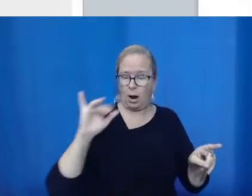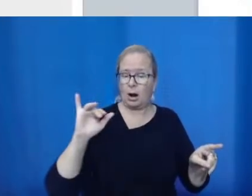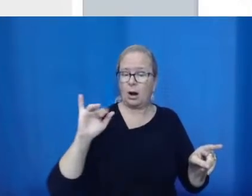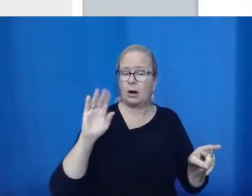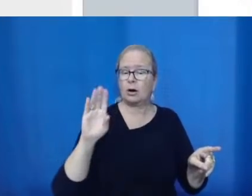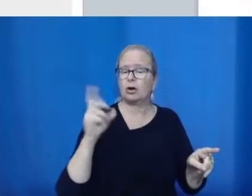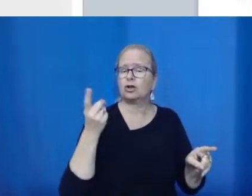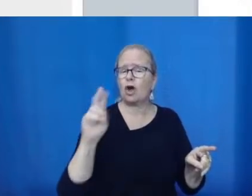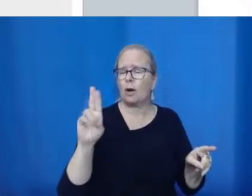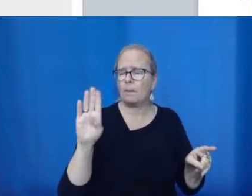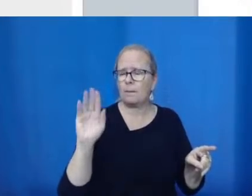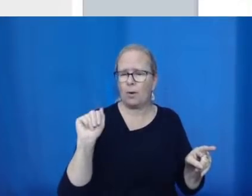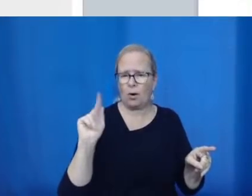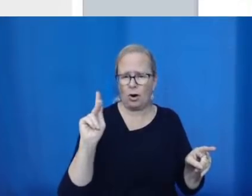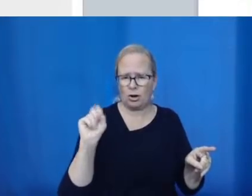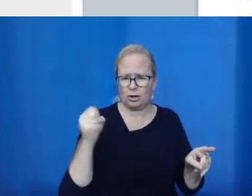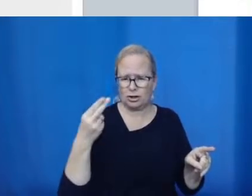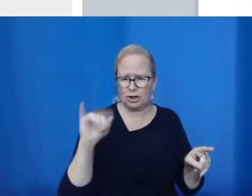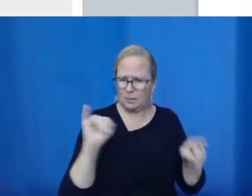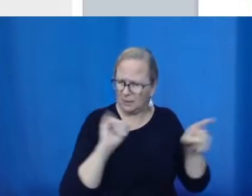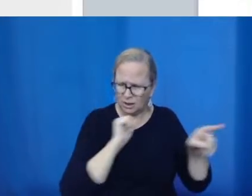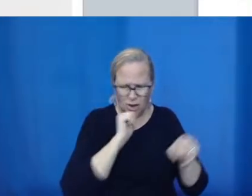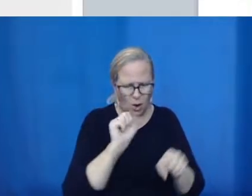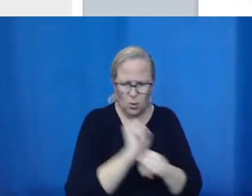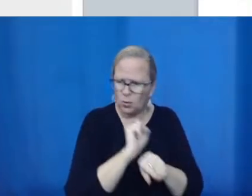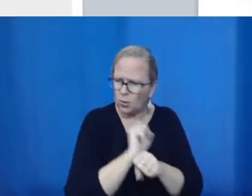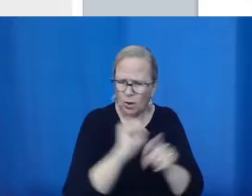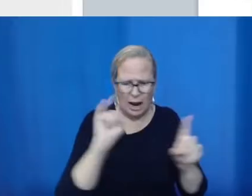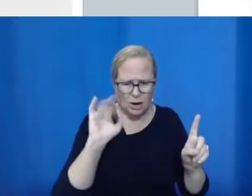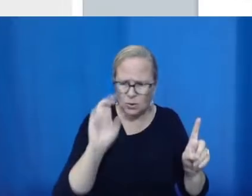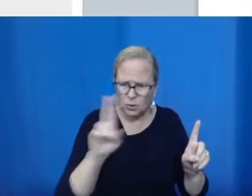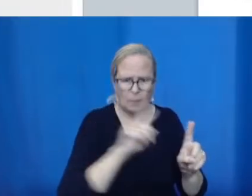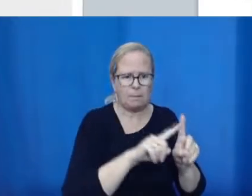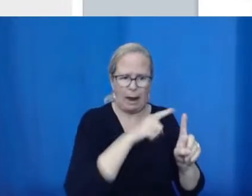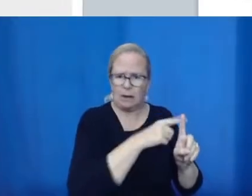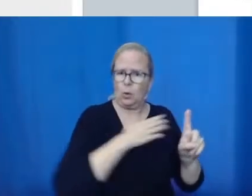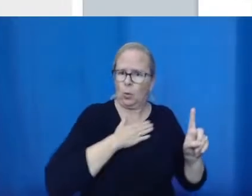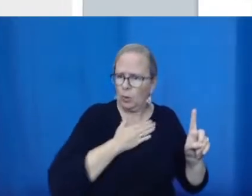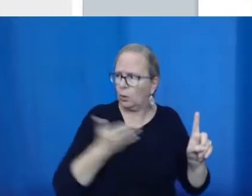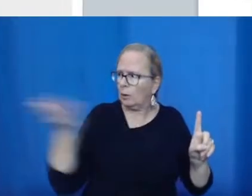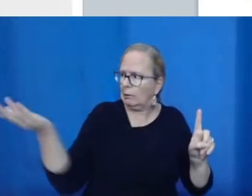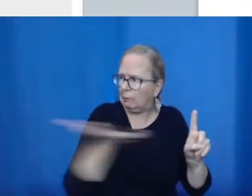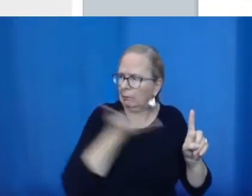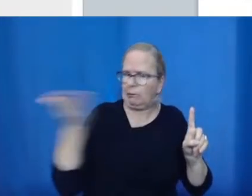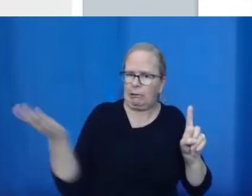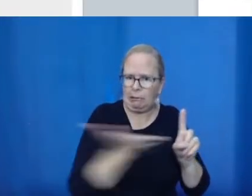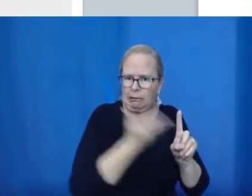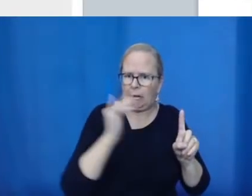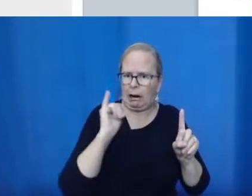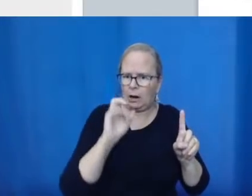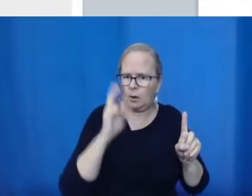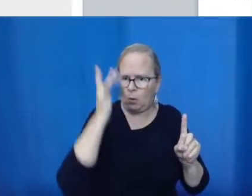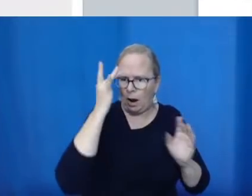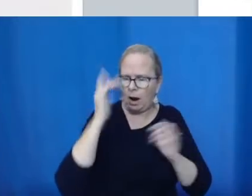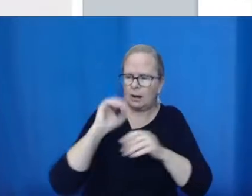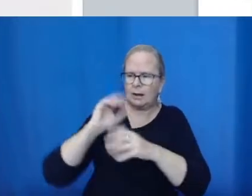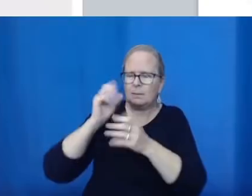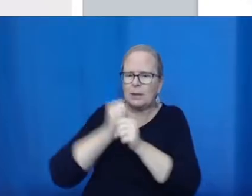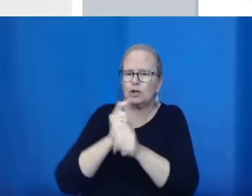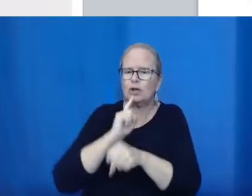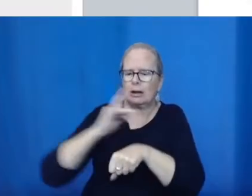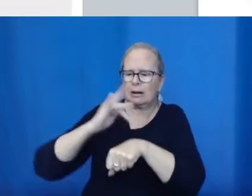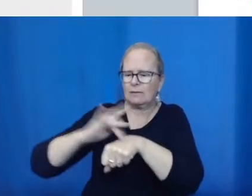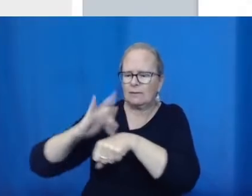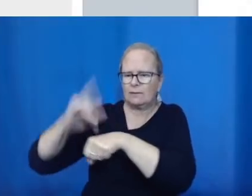chance to save lives without having to invoke triage. So I'm just going to, in the